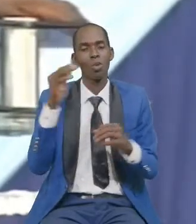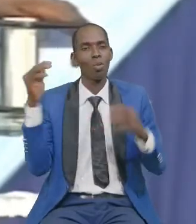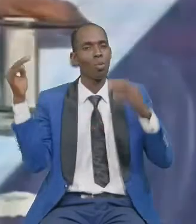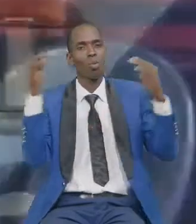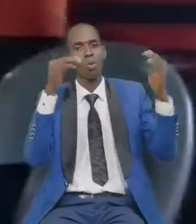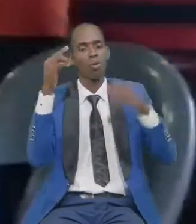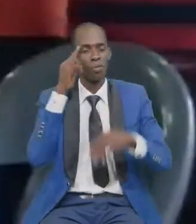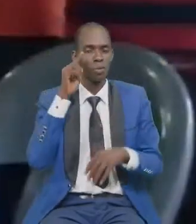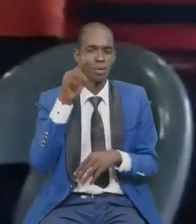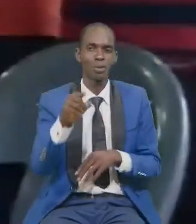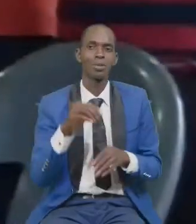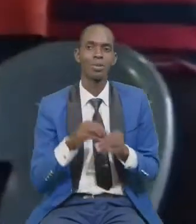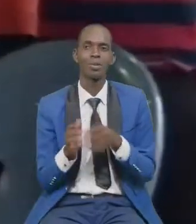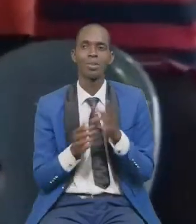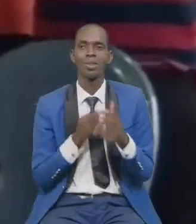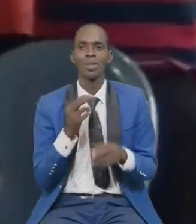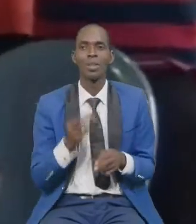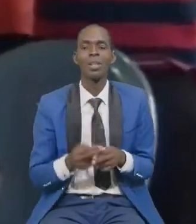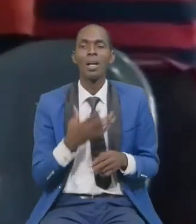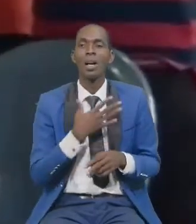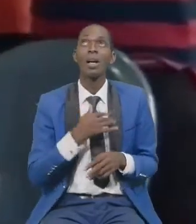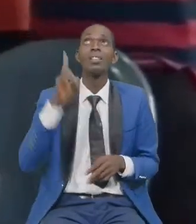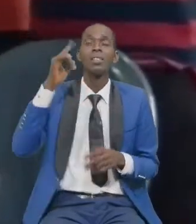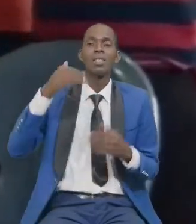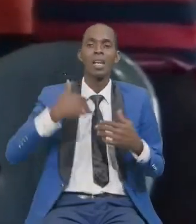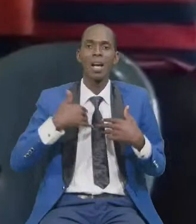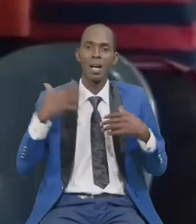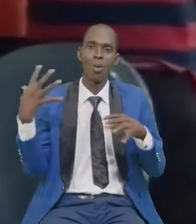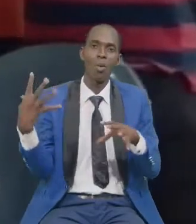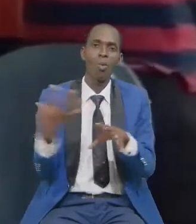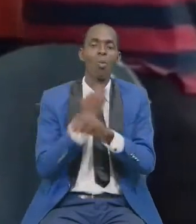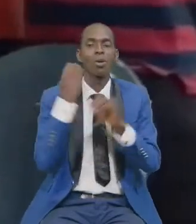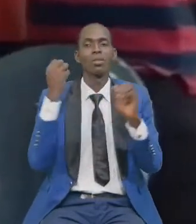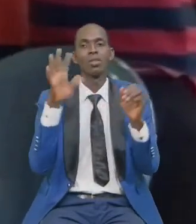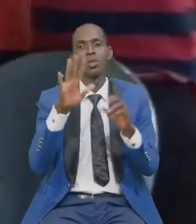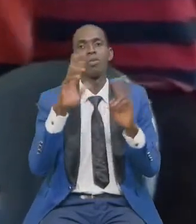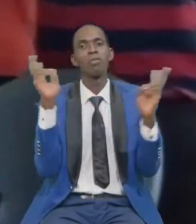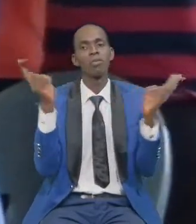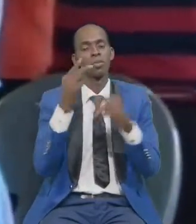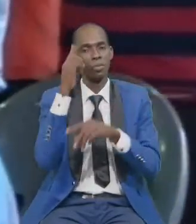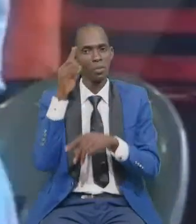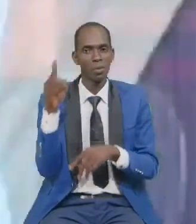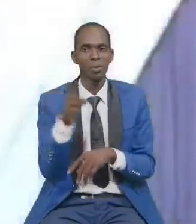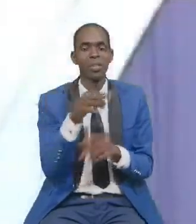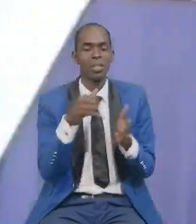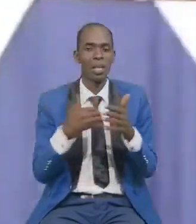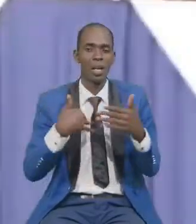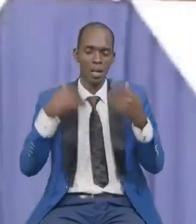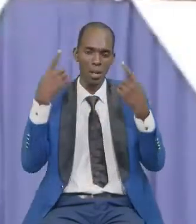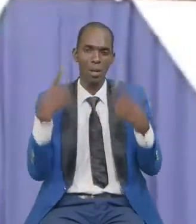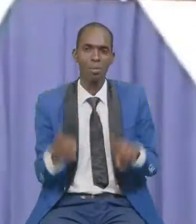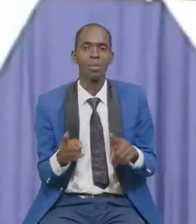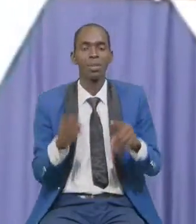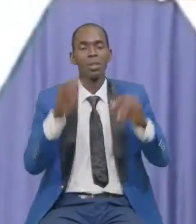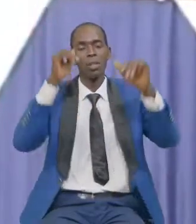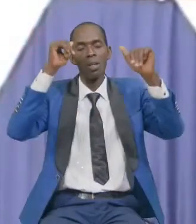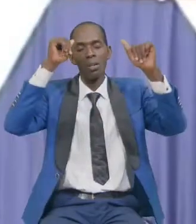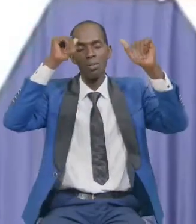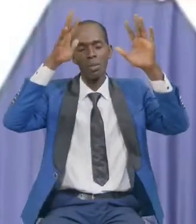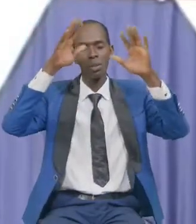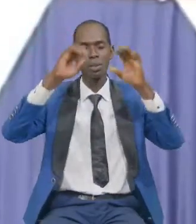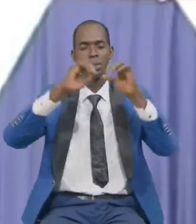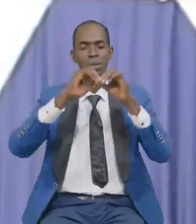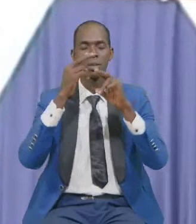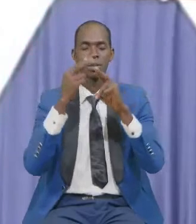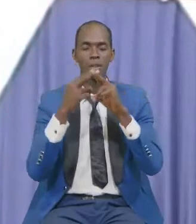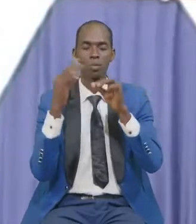you. And he has won your victory for you. It has happened. Father, in the